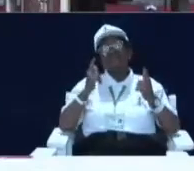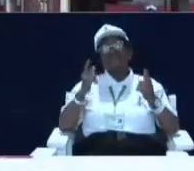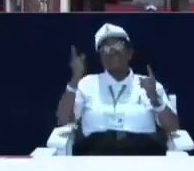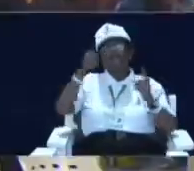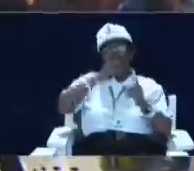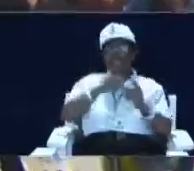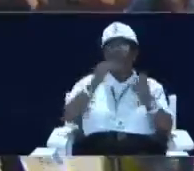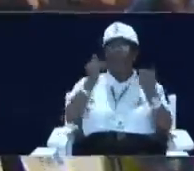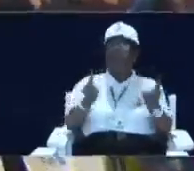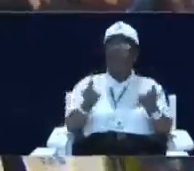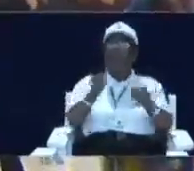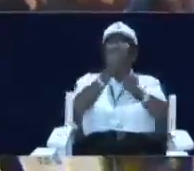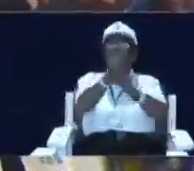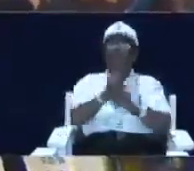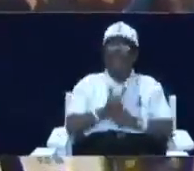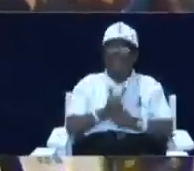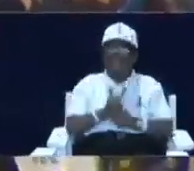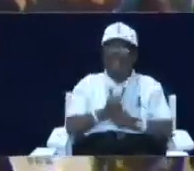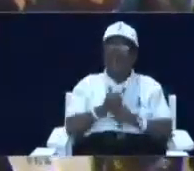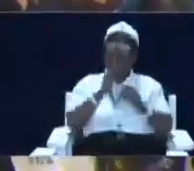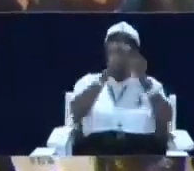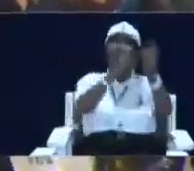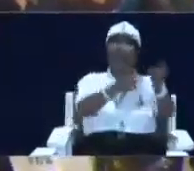more abundant.